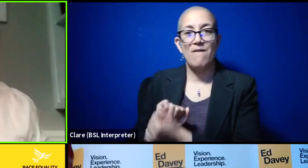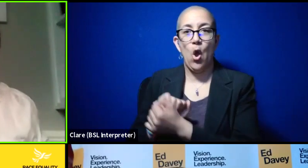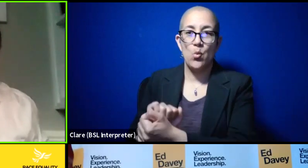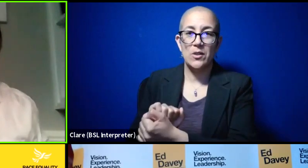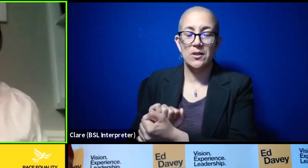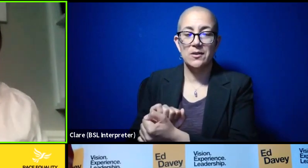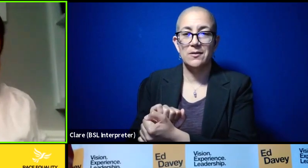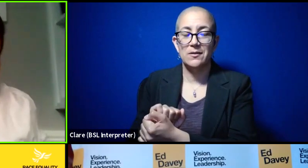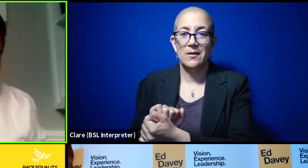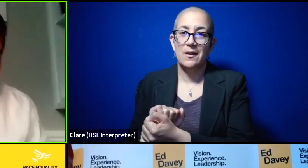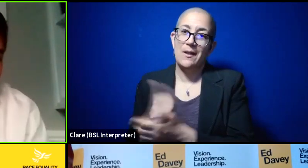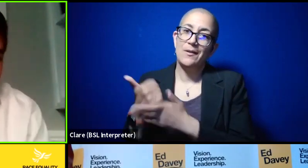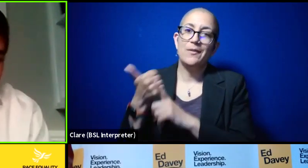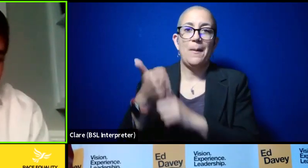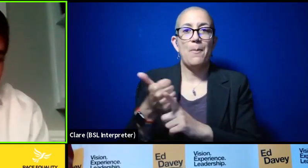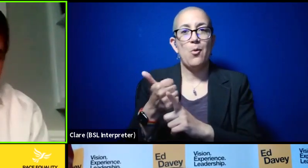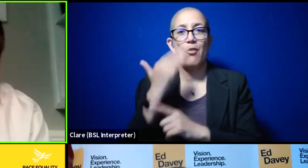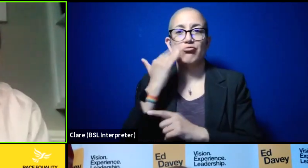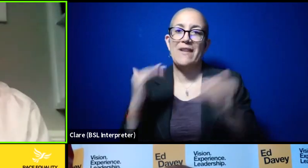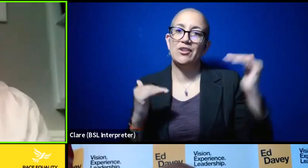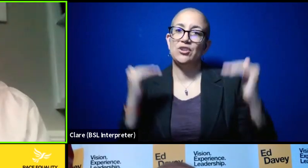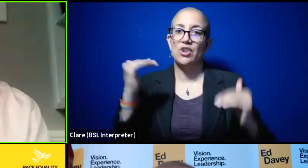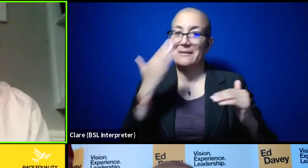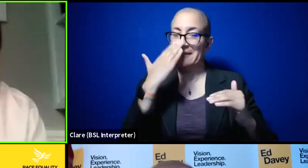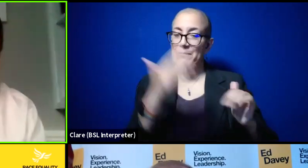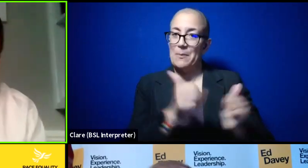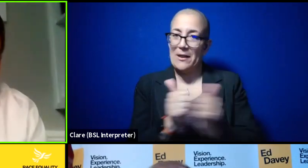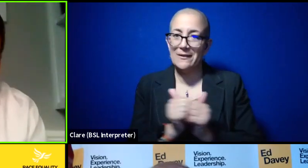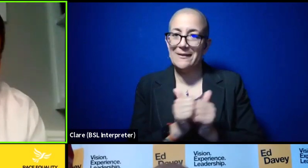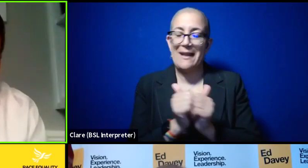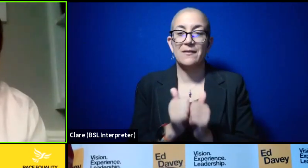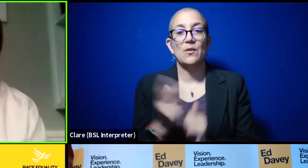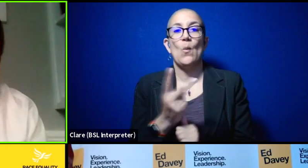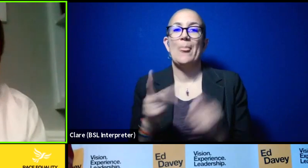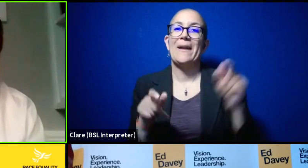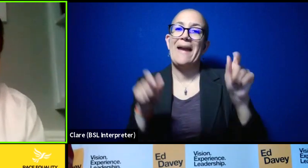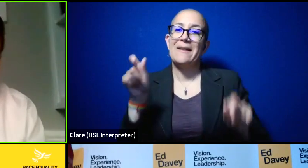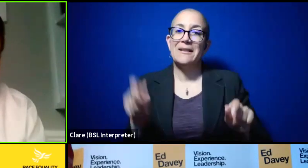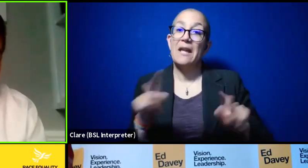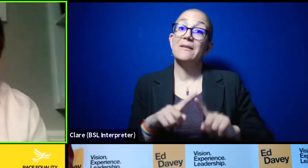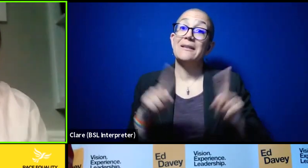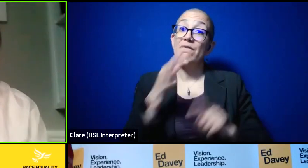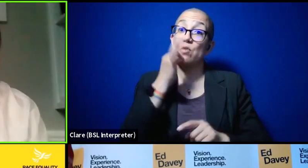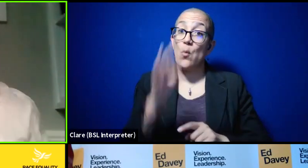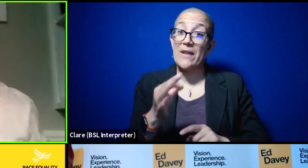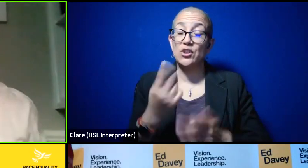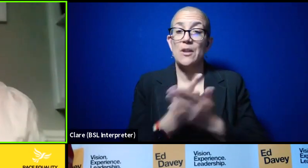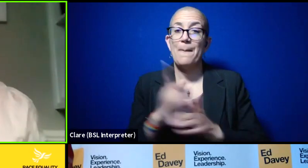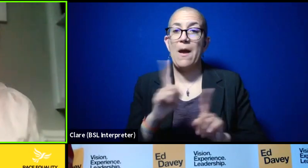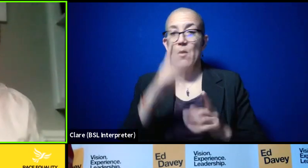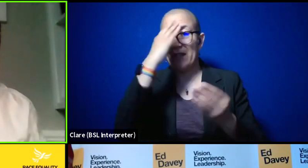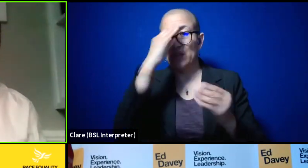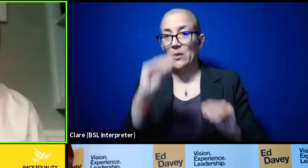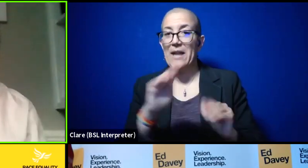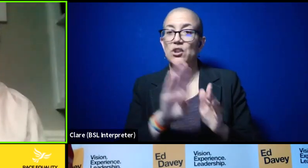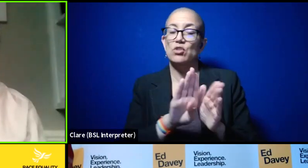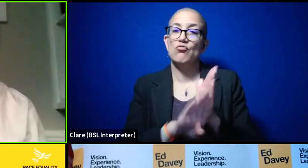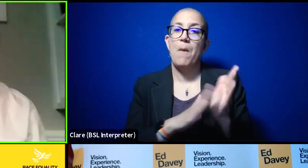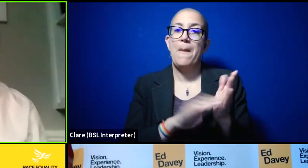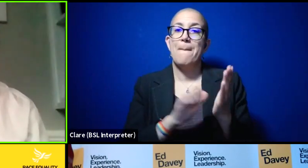to be the consensus between the candidates. Here's a different question about education, and it comes from Matthew Shabas.